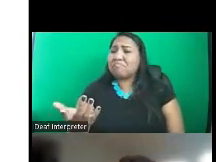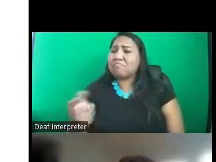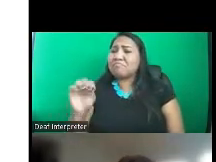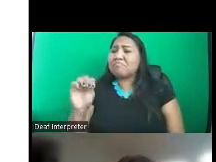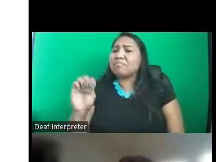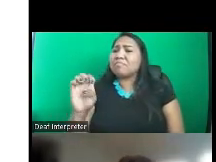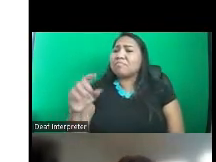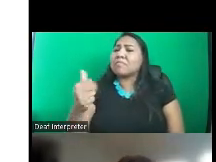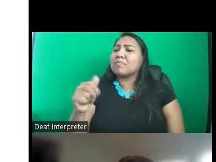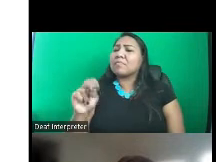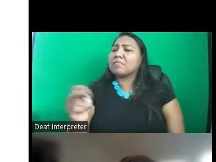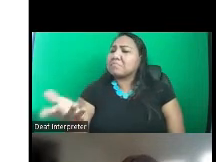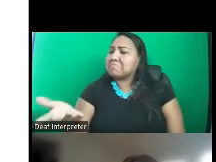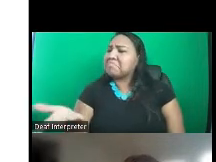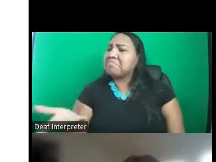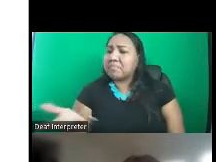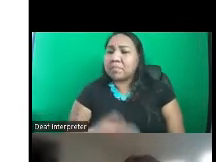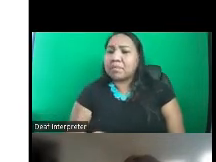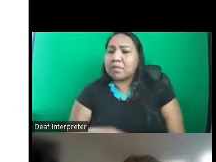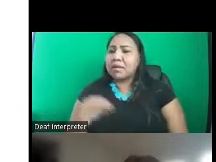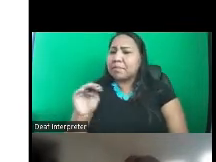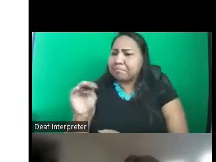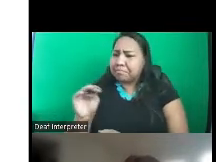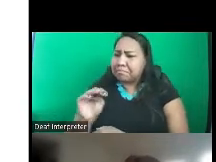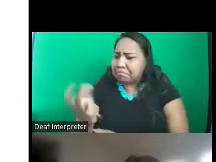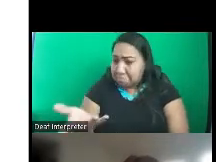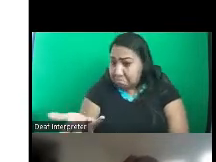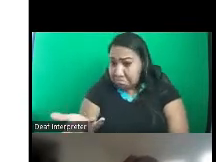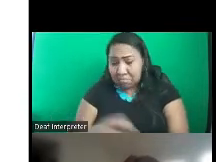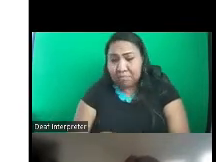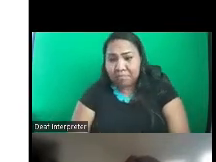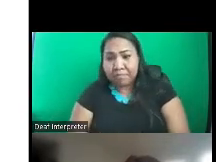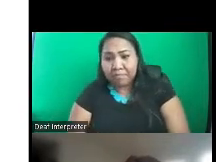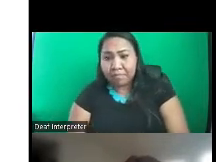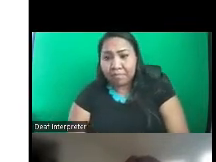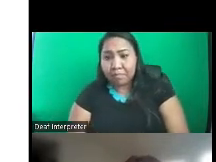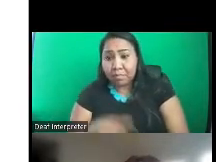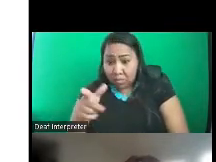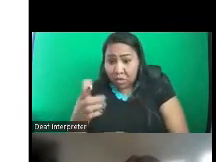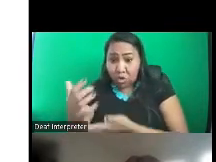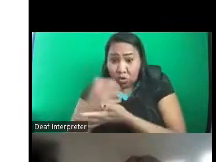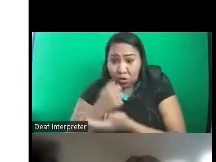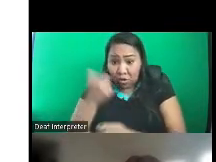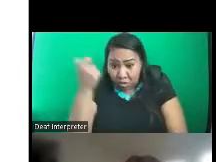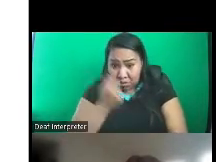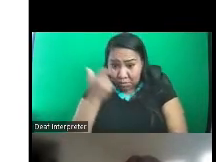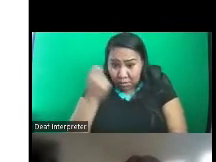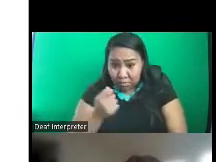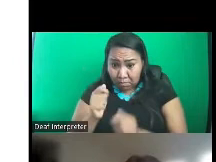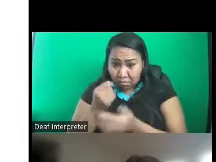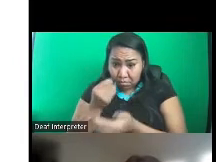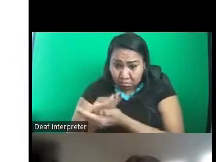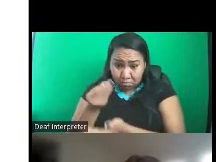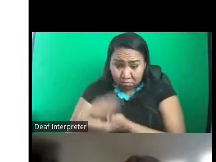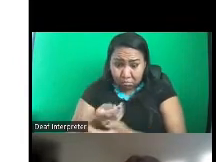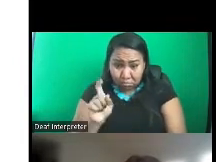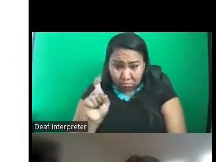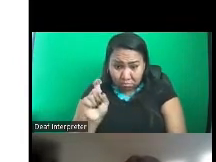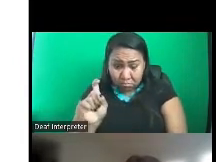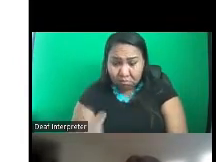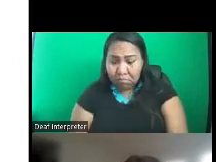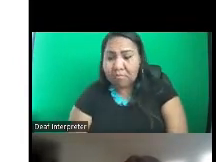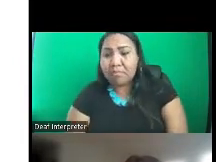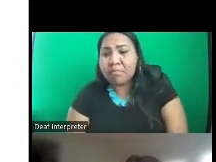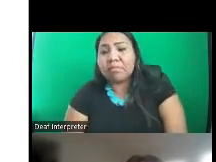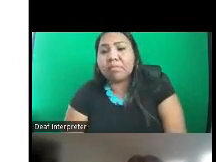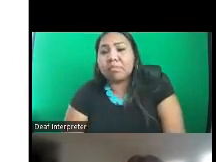were you earned a scholarship, and I wonder, how important are the supports for things like food,